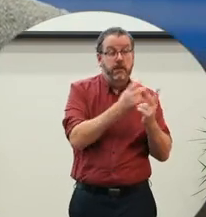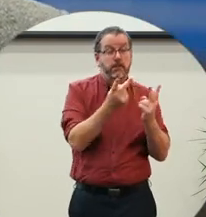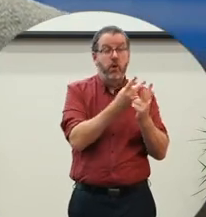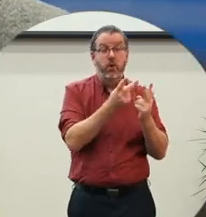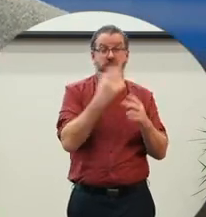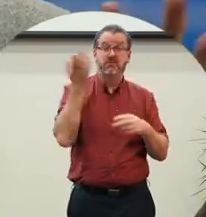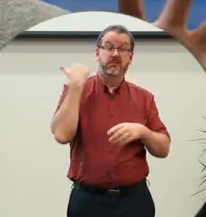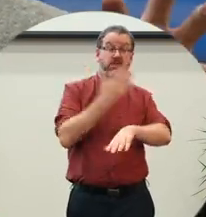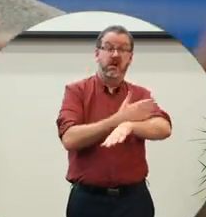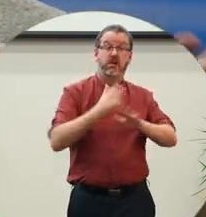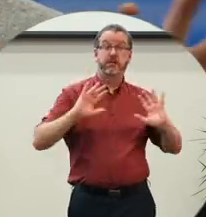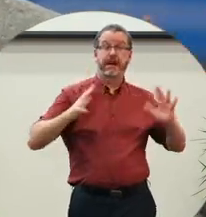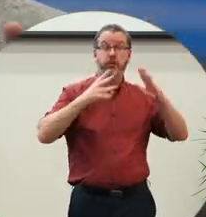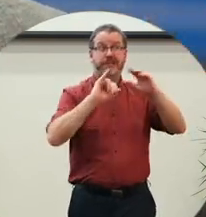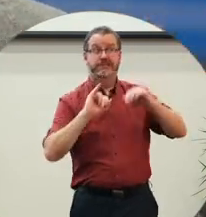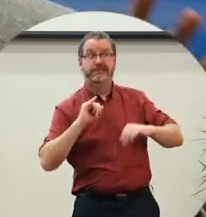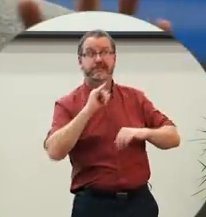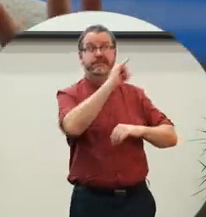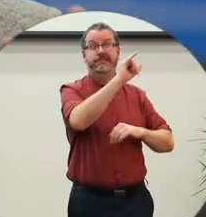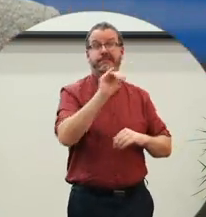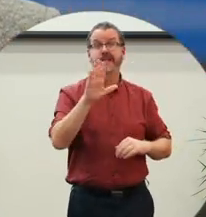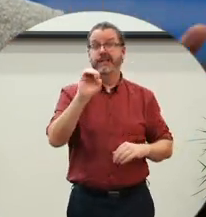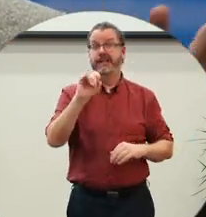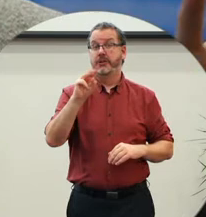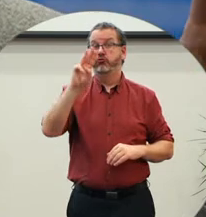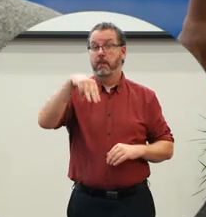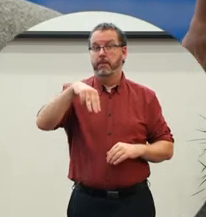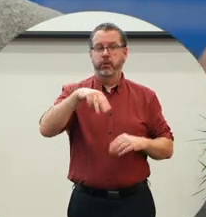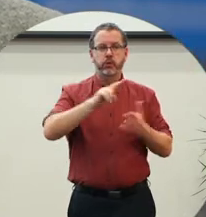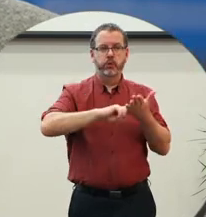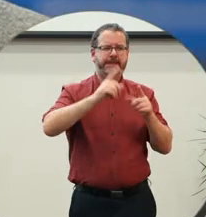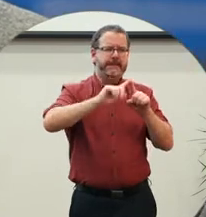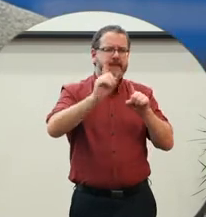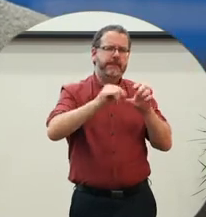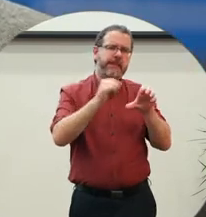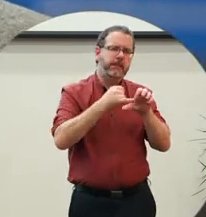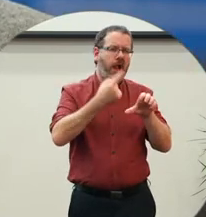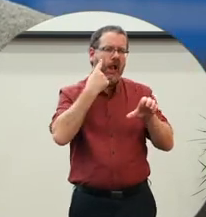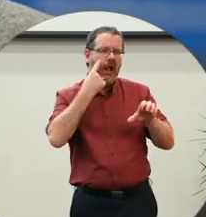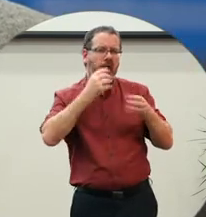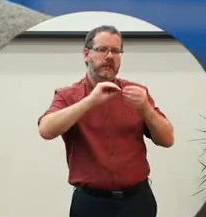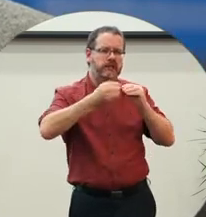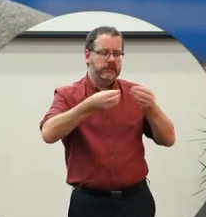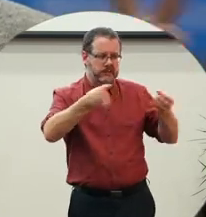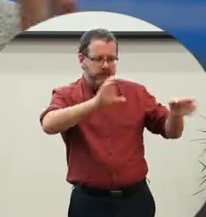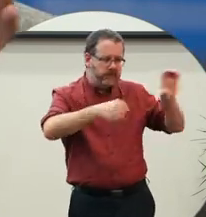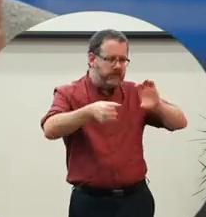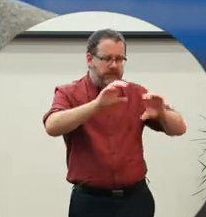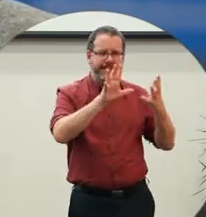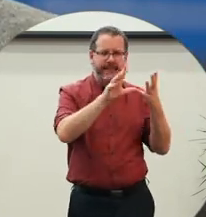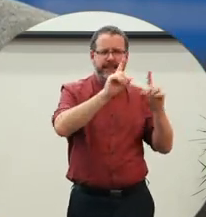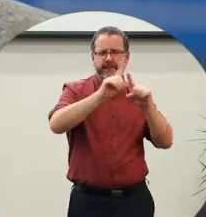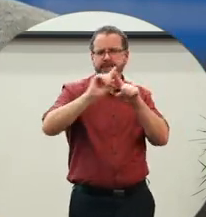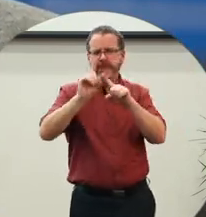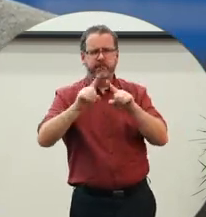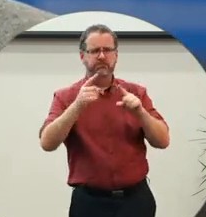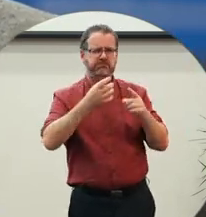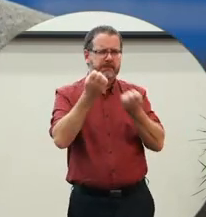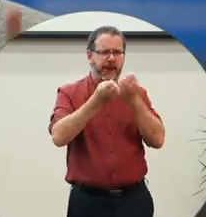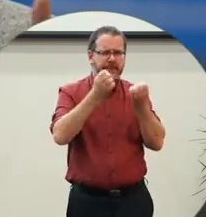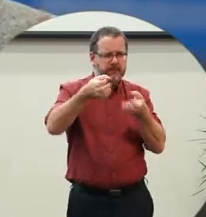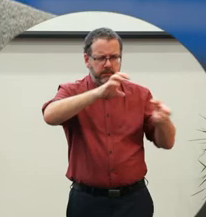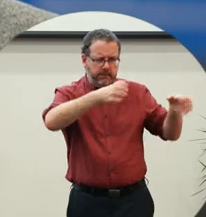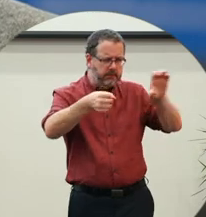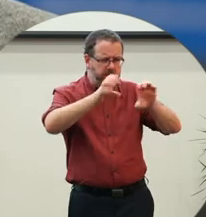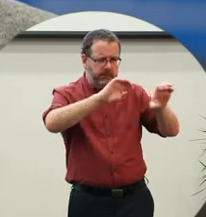in Leitrim, looking at different substances to use for the bomb. And they would have about 10 substances there, and then they found within